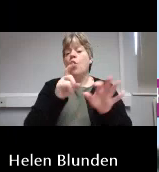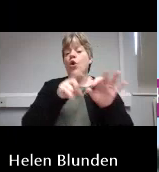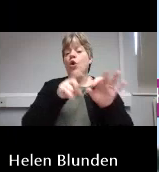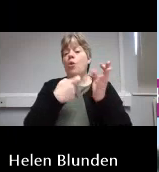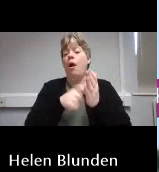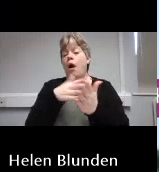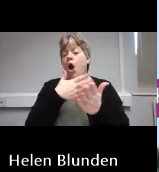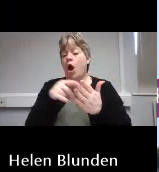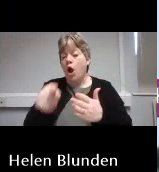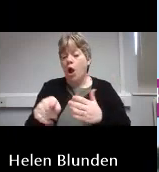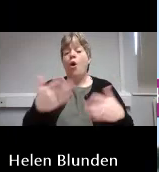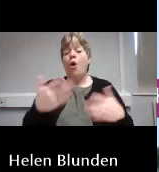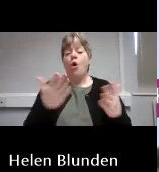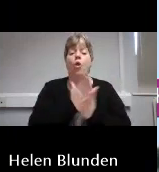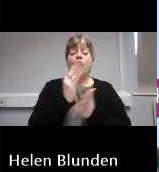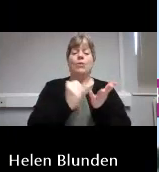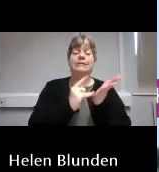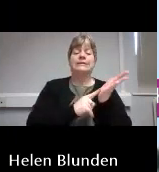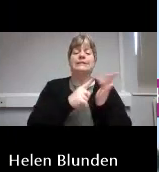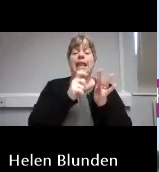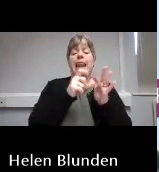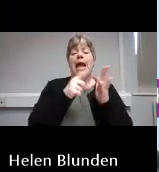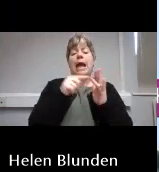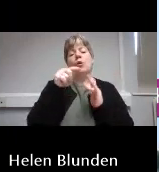at slido.com.